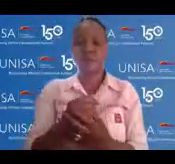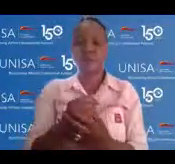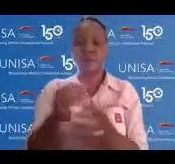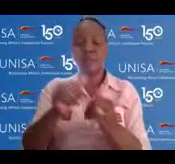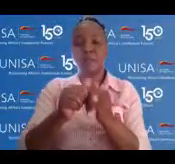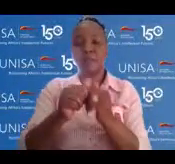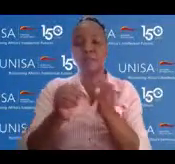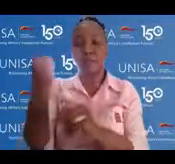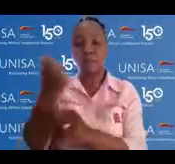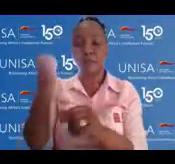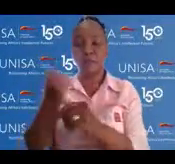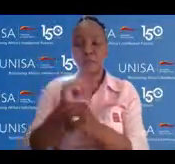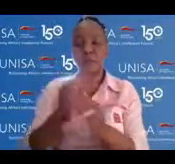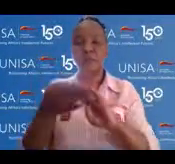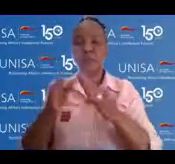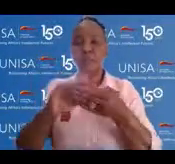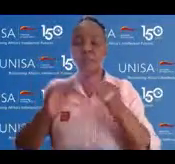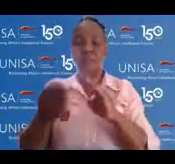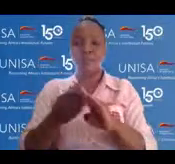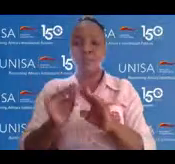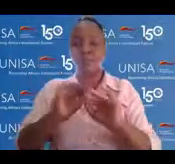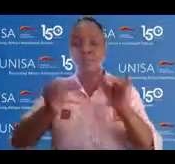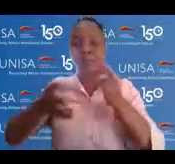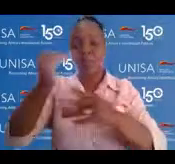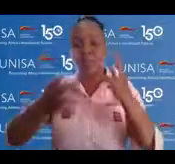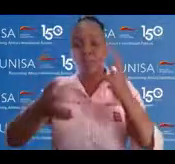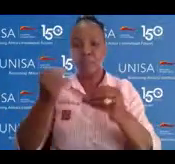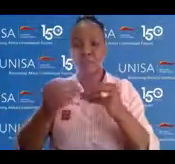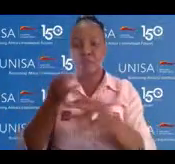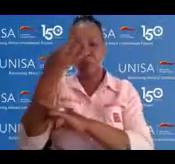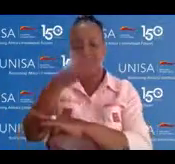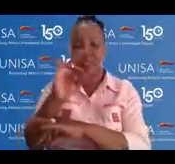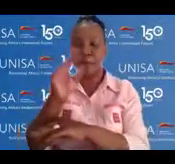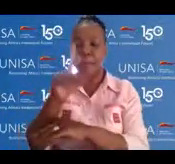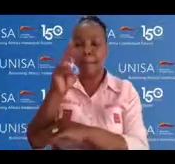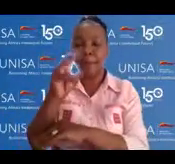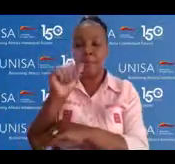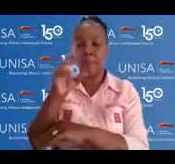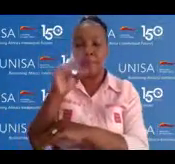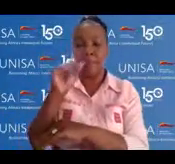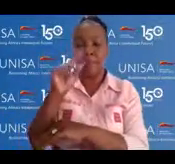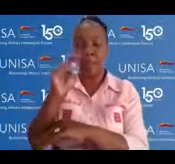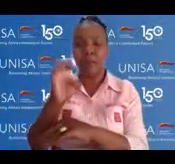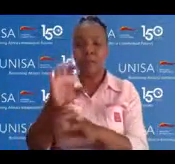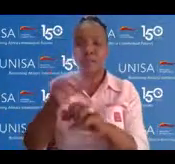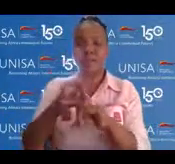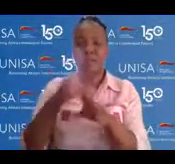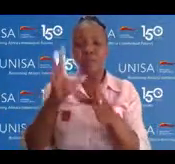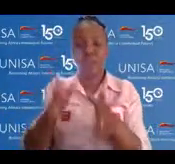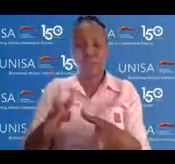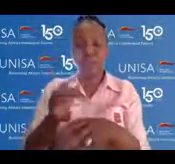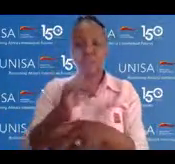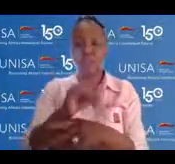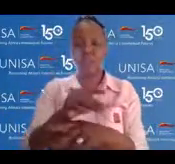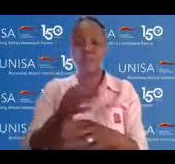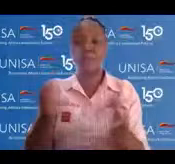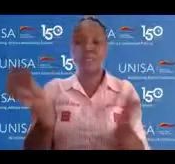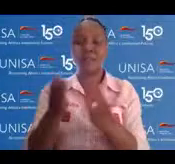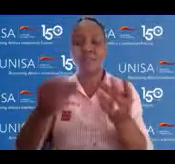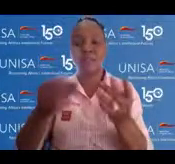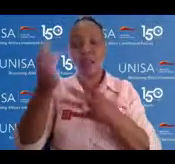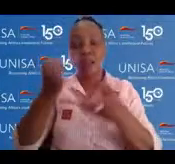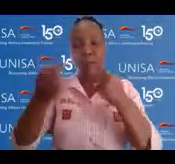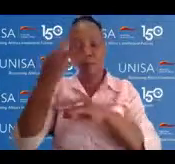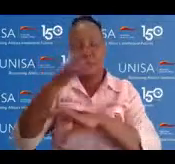Engagement and Student Support, Professor Motsa Matikani, the Executive Director for the Department of Tuition Support and Facilitation of Learning, Professor Makano, and myself,